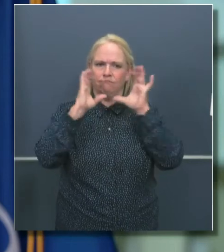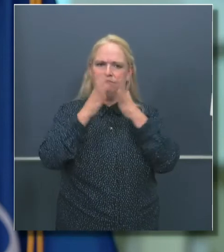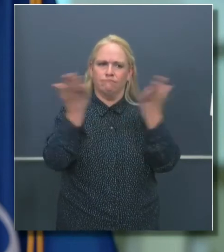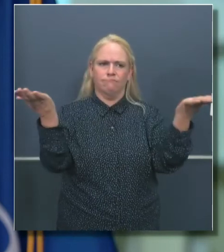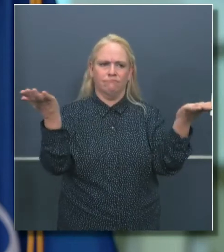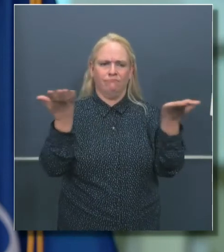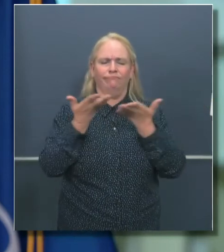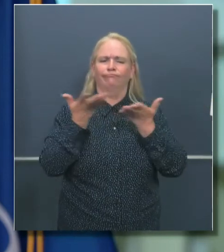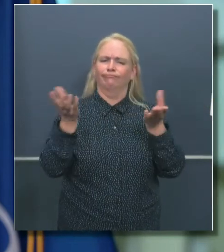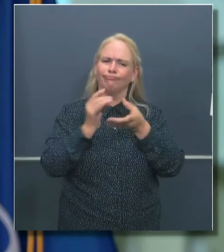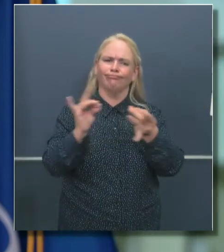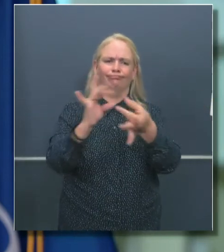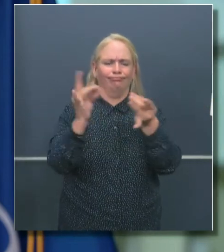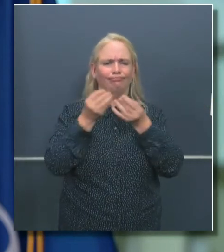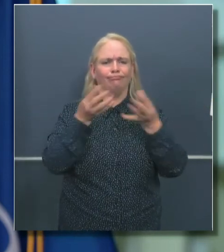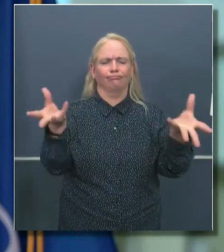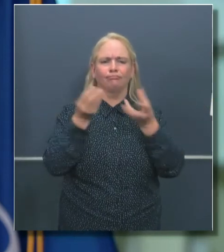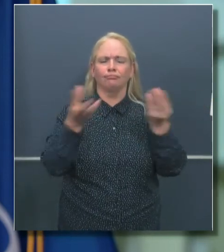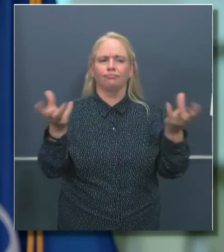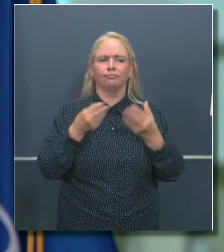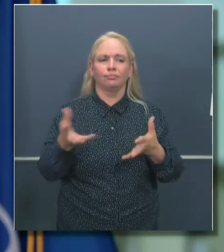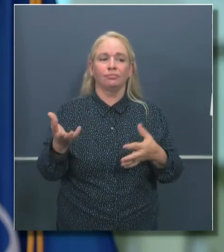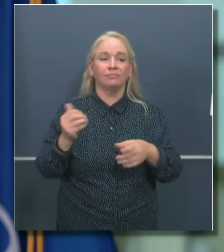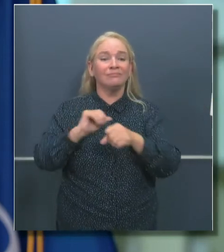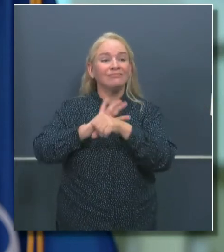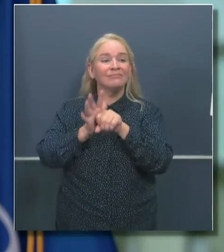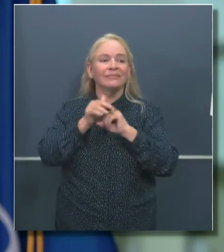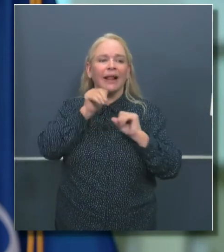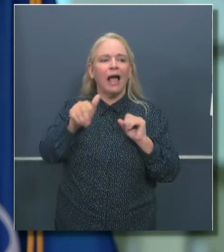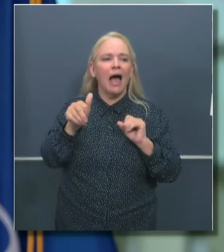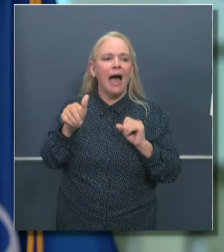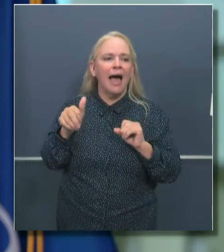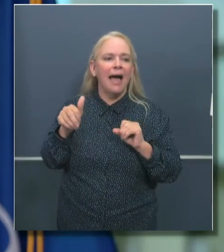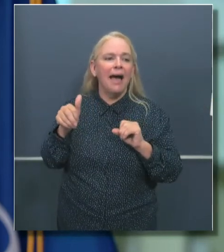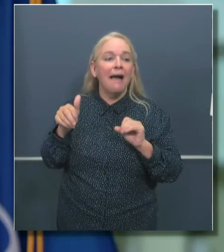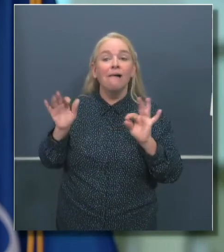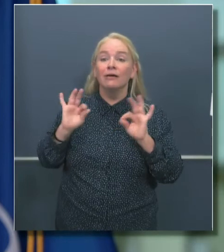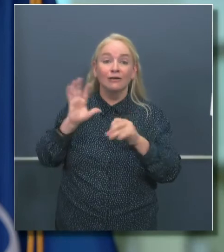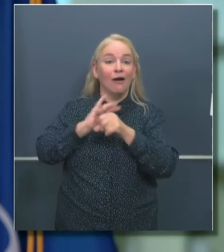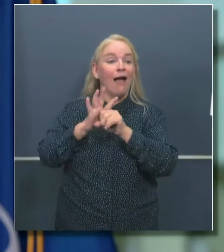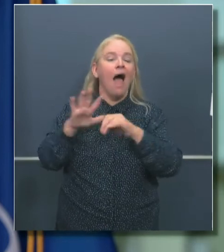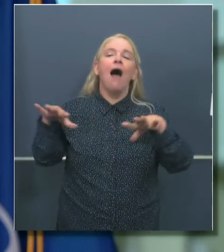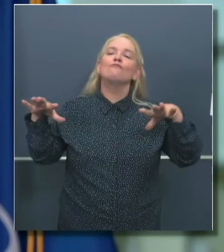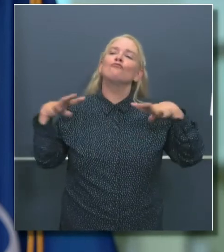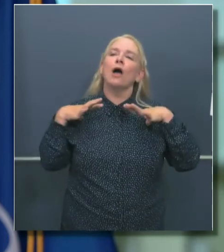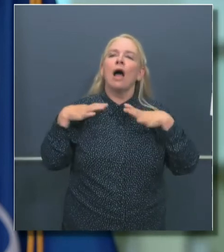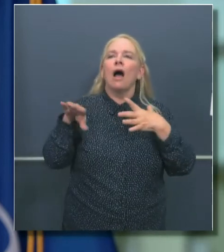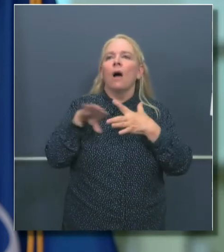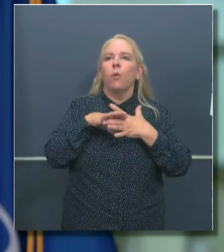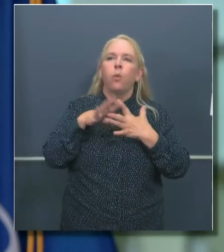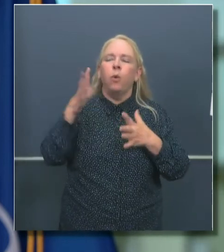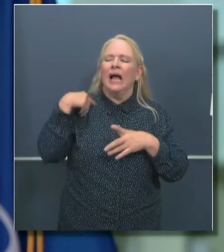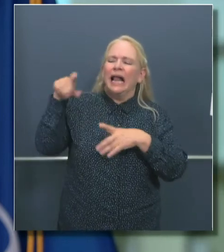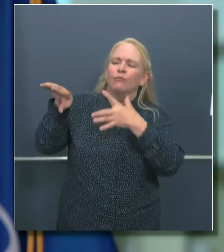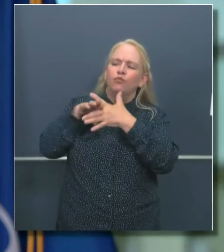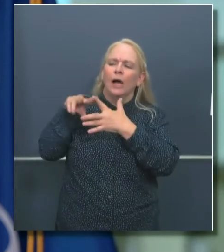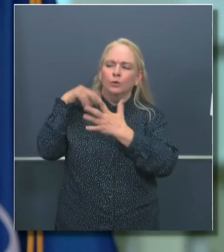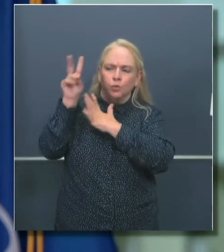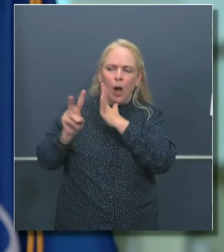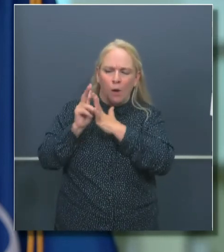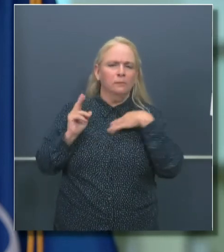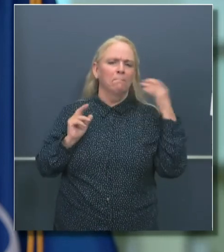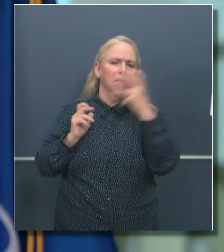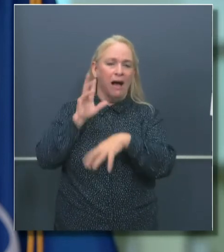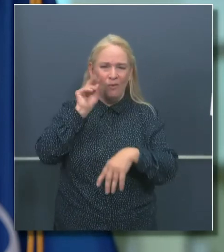disease doesn't take weekends off, nor do we, in terms of updating our health advice and counsel.